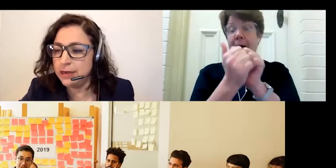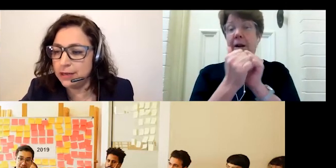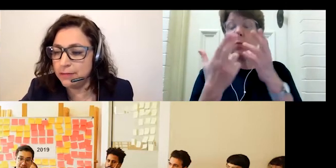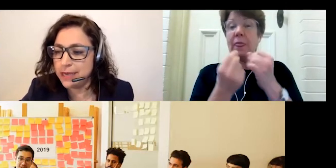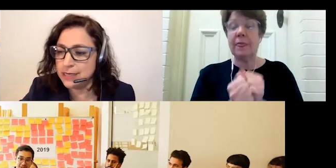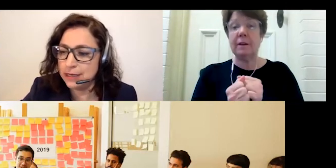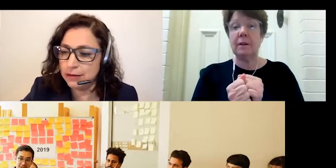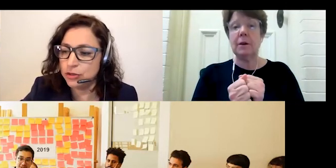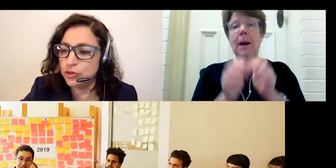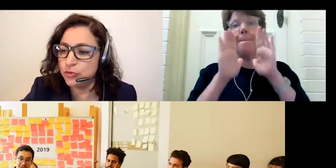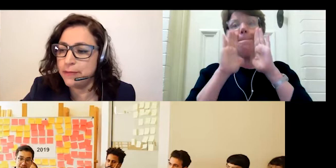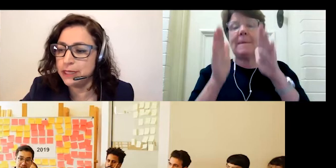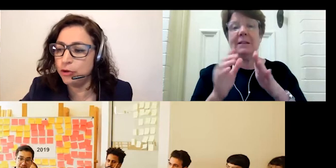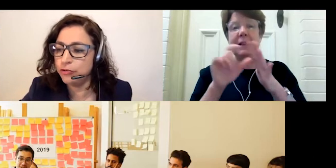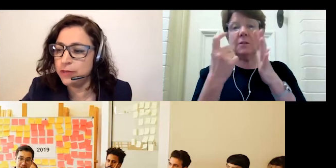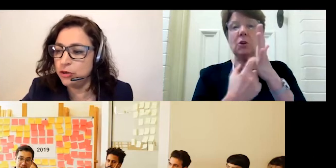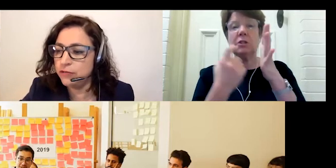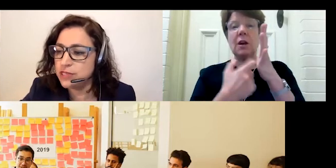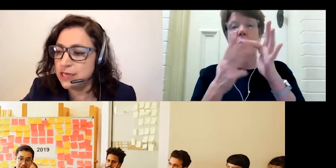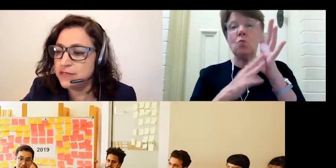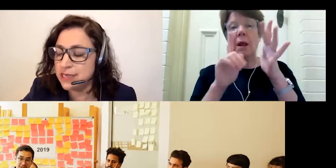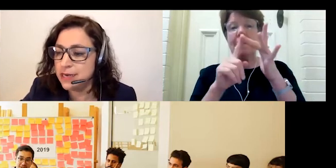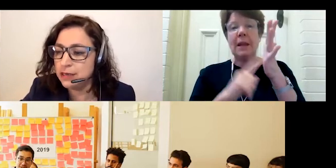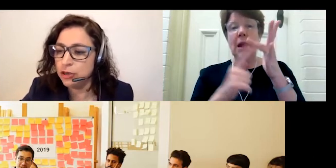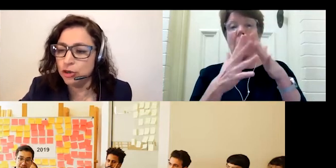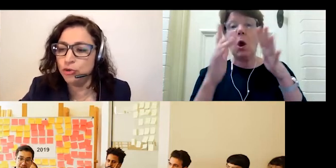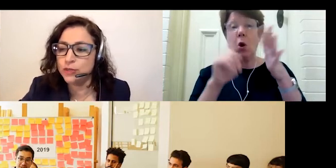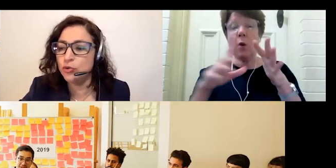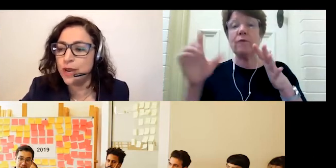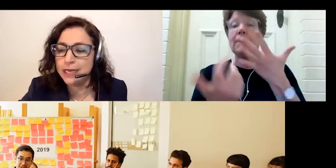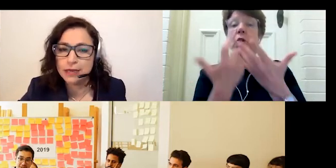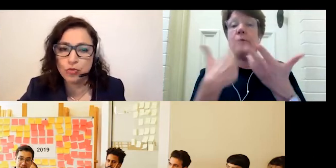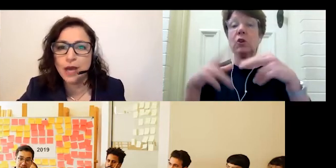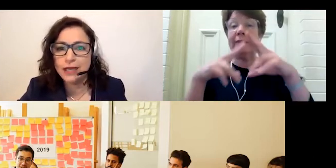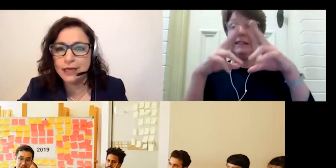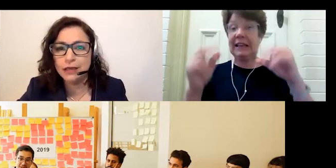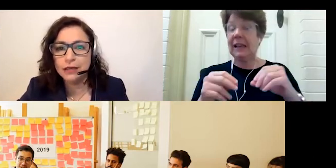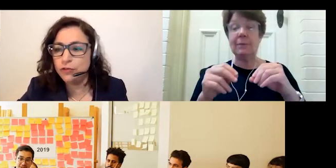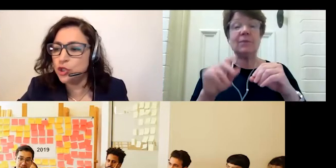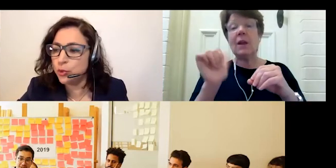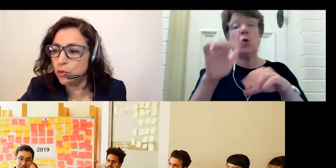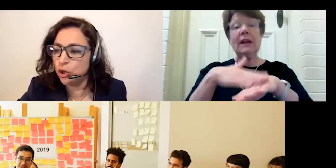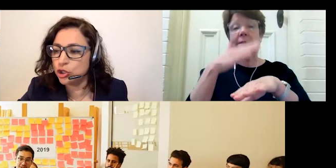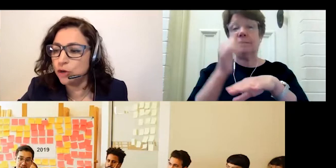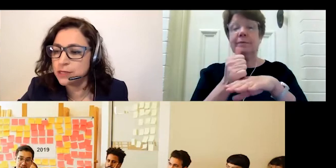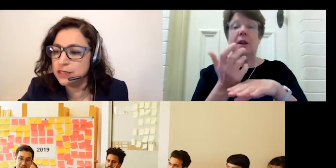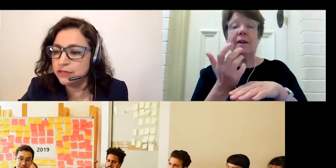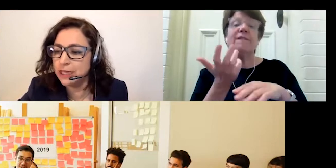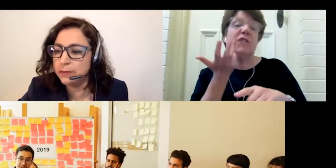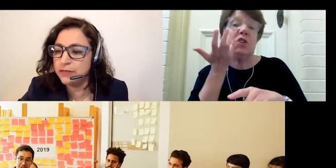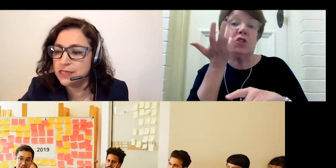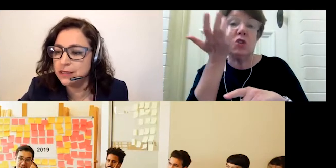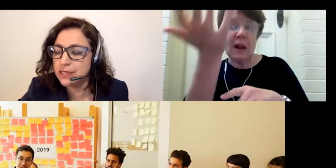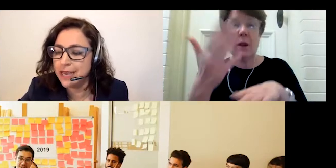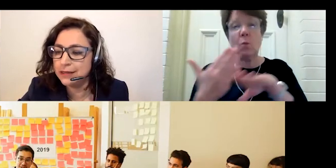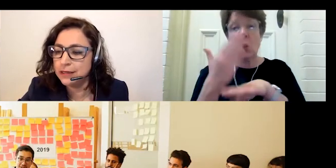very amazing Dr. Rani Lowe from the University of Sydney, who was already running futuring workshops to develop